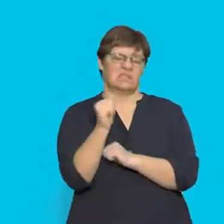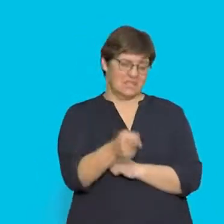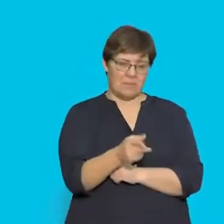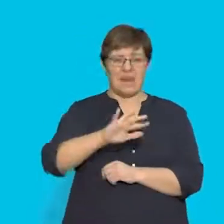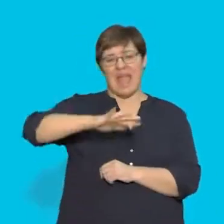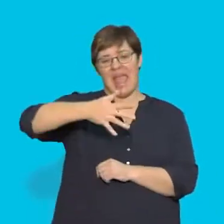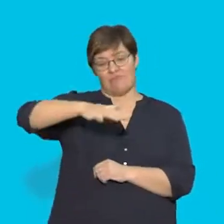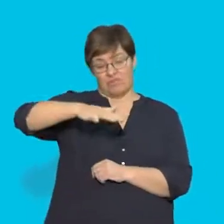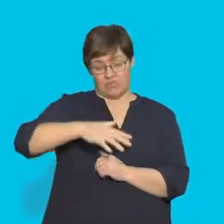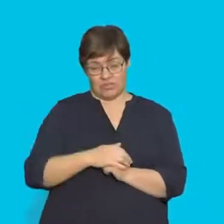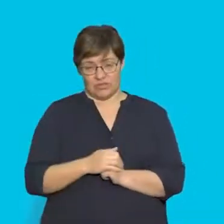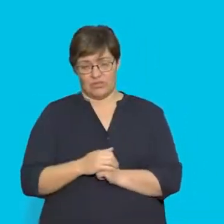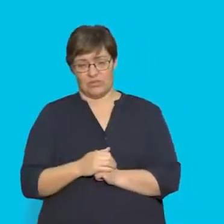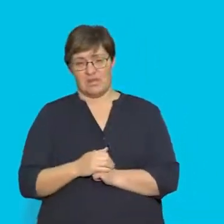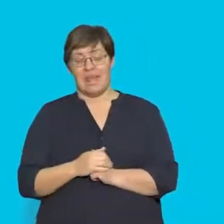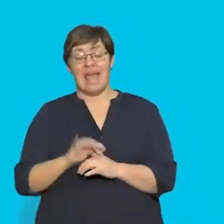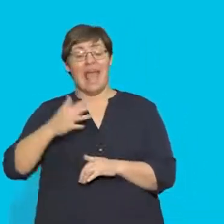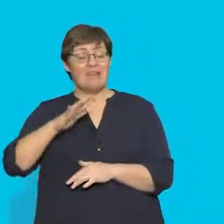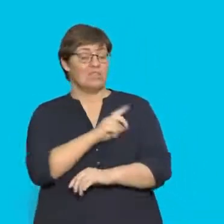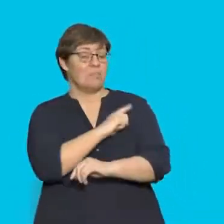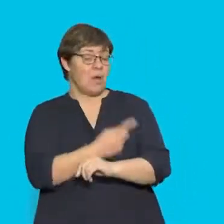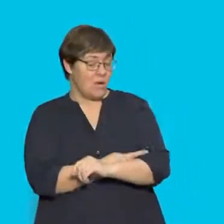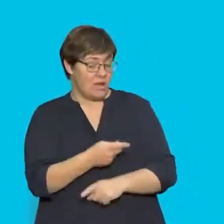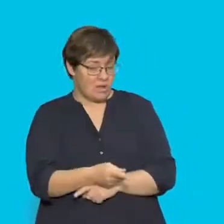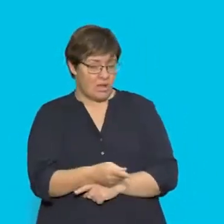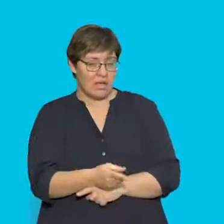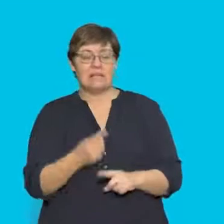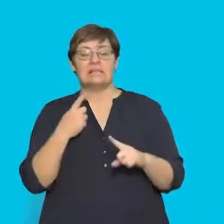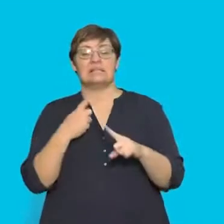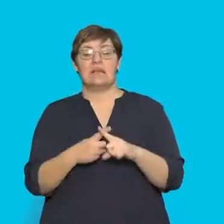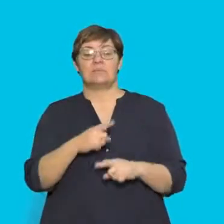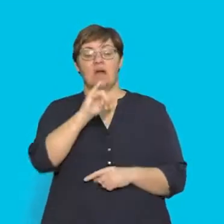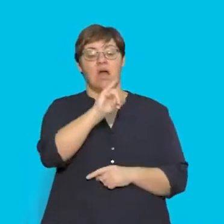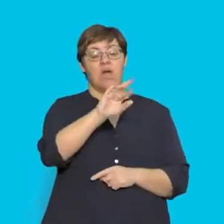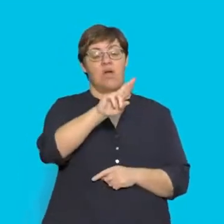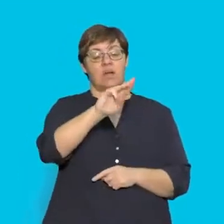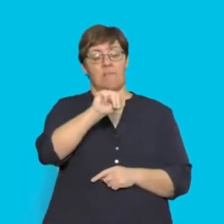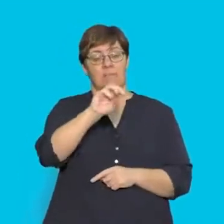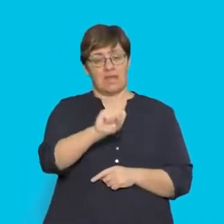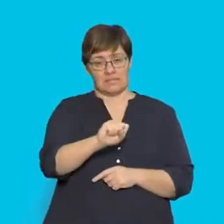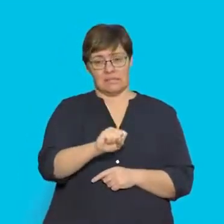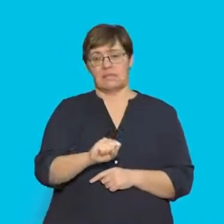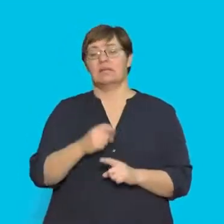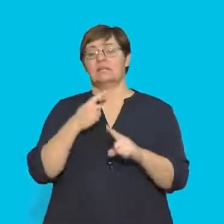average power. And the average power is found by multiplying IRMS by